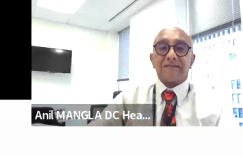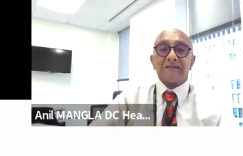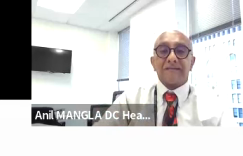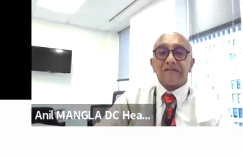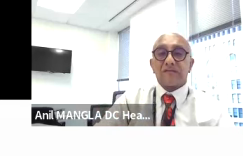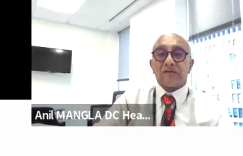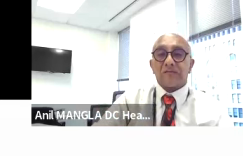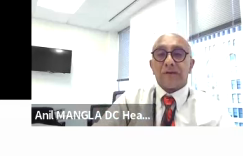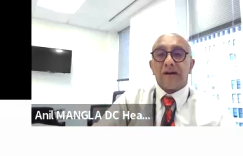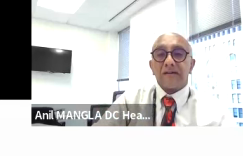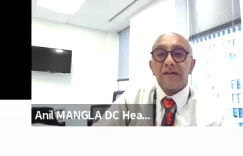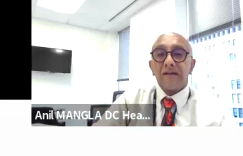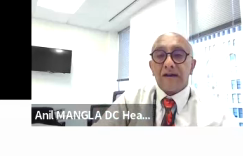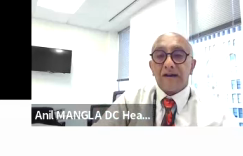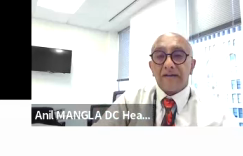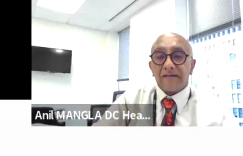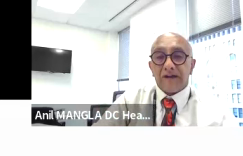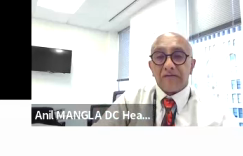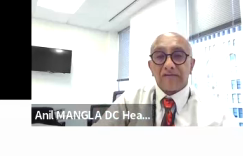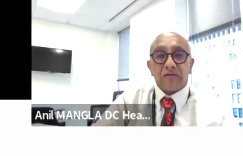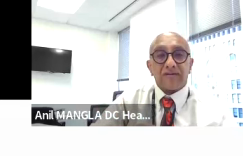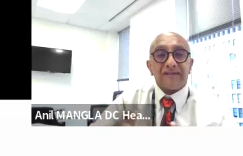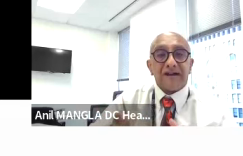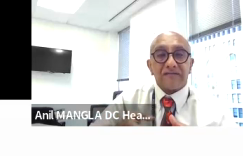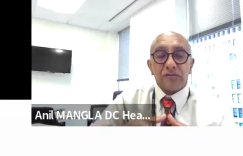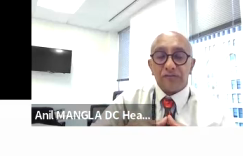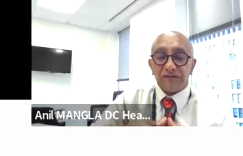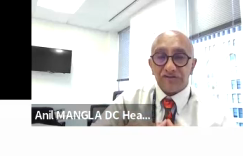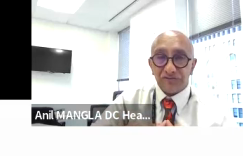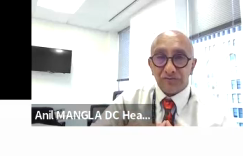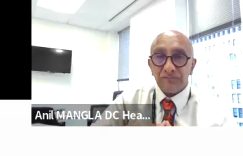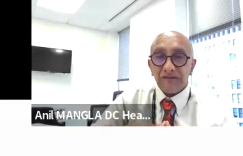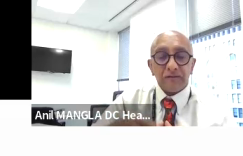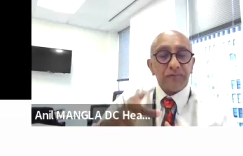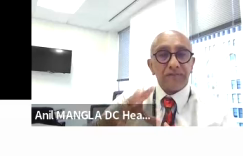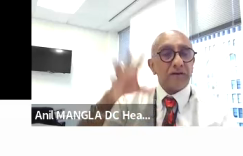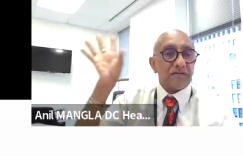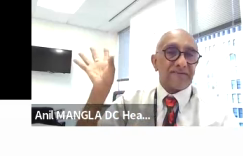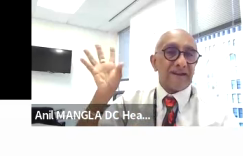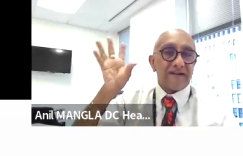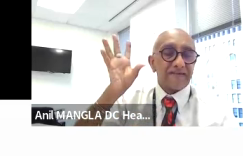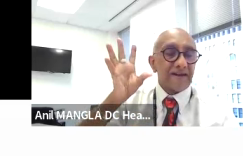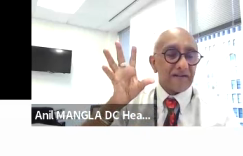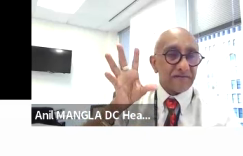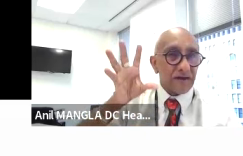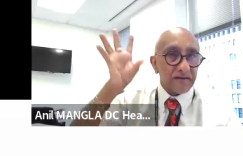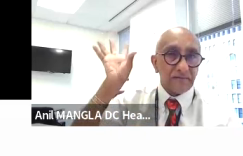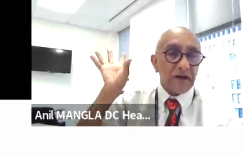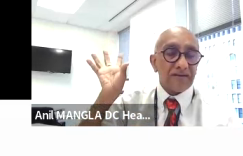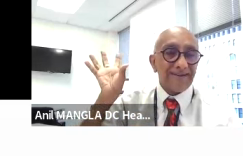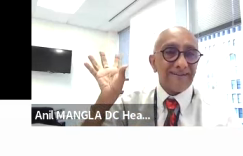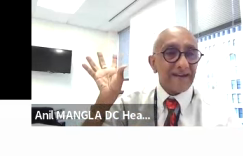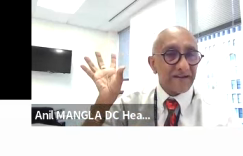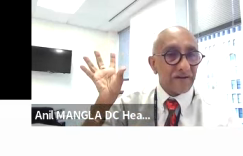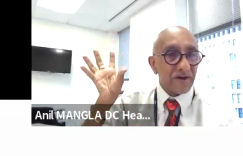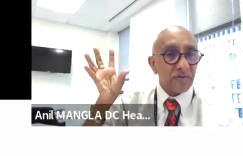is a disease that is caused by the virus called SARS-CoV-2. So we've heard of SARS, right,